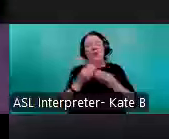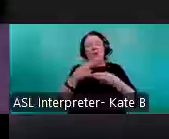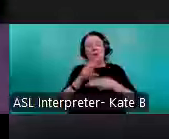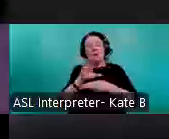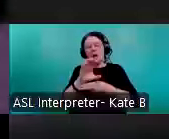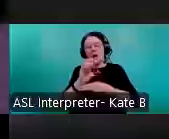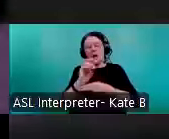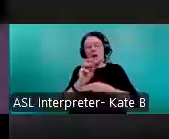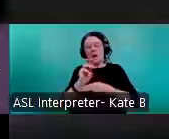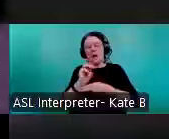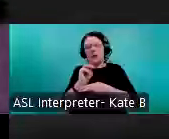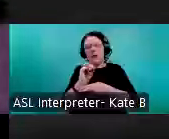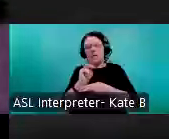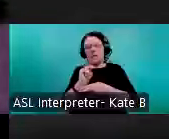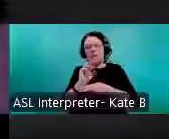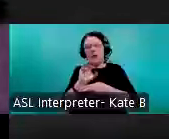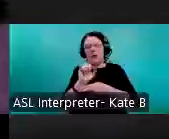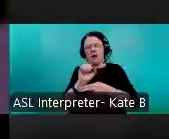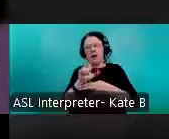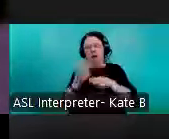out as well, and they do